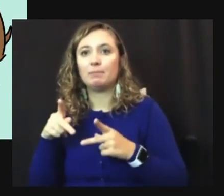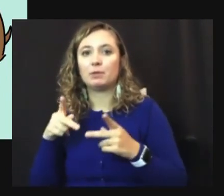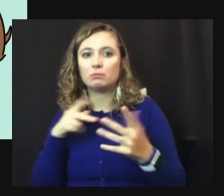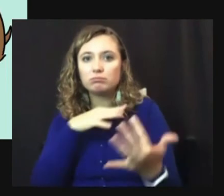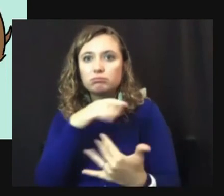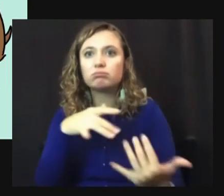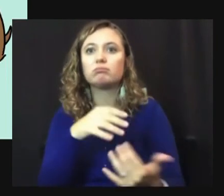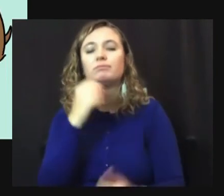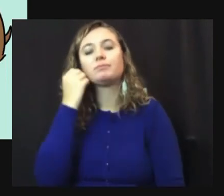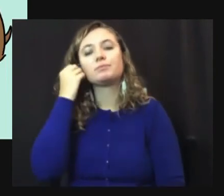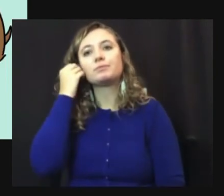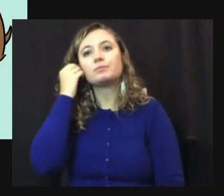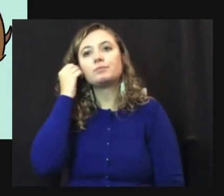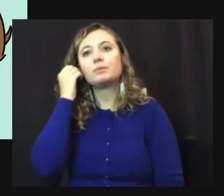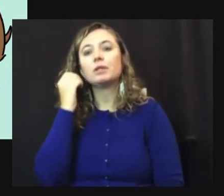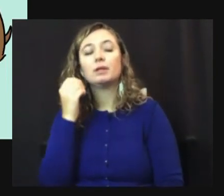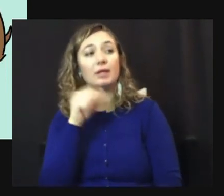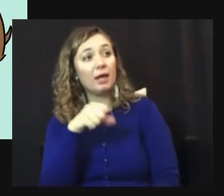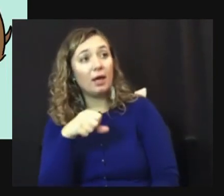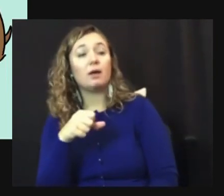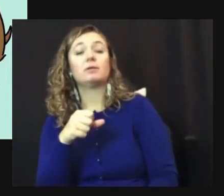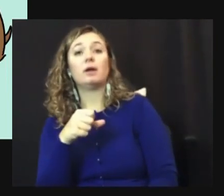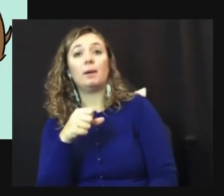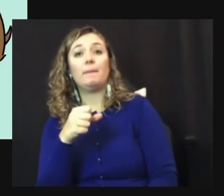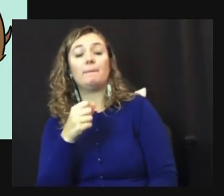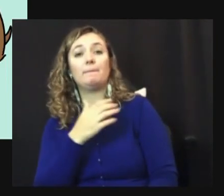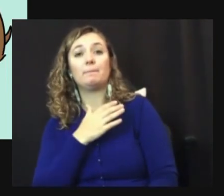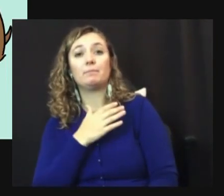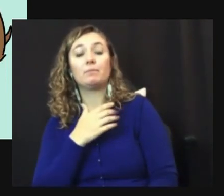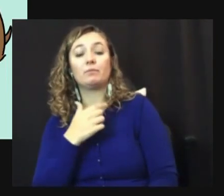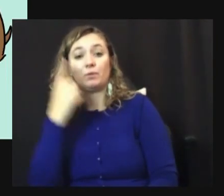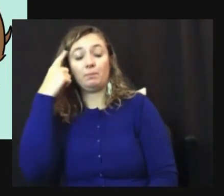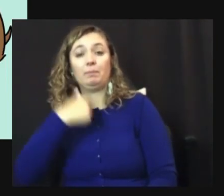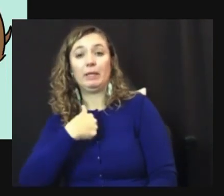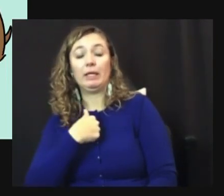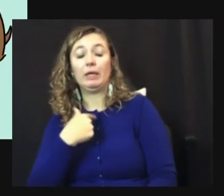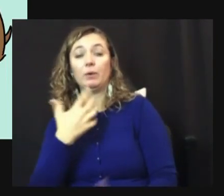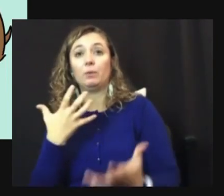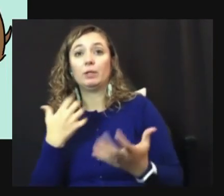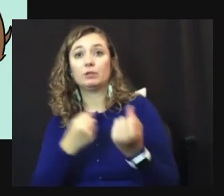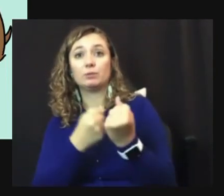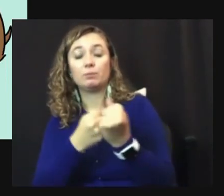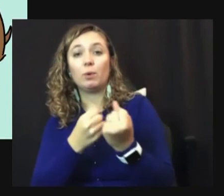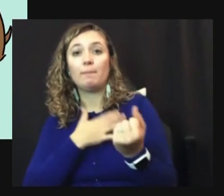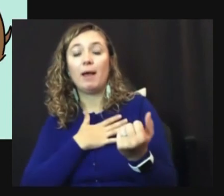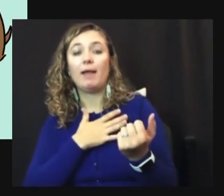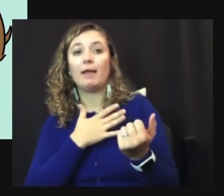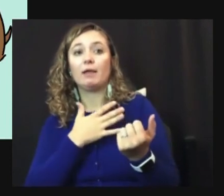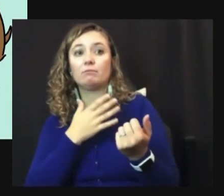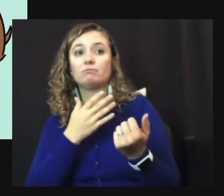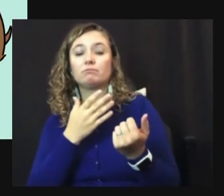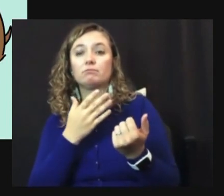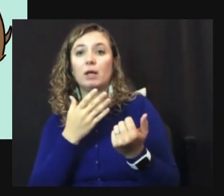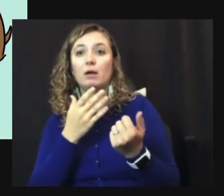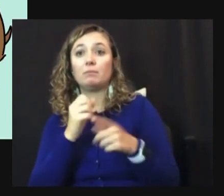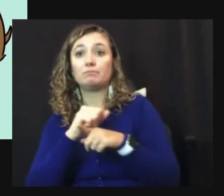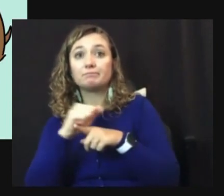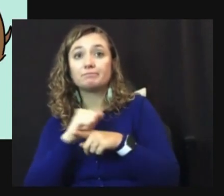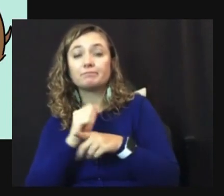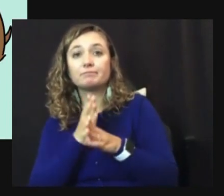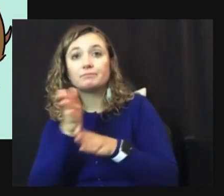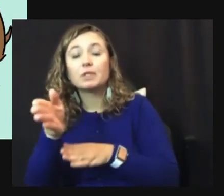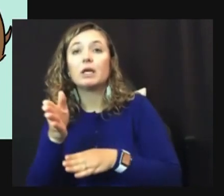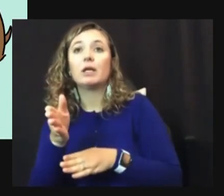around supporting my field to change the way that it teaches psychotherapy so that it's more accessible to neurodivergent